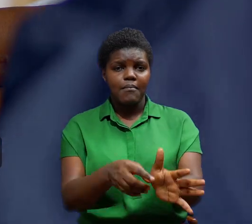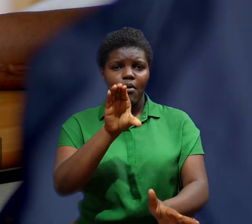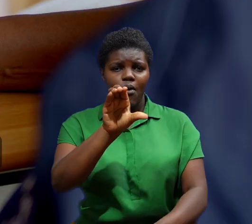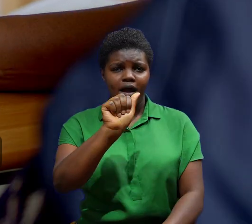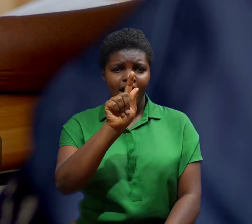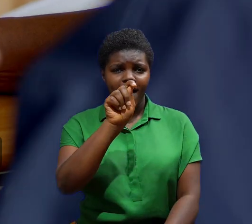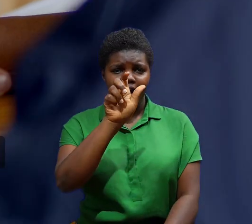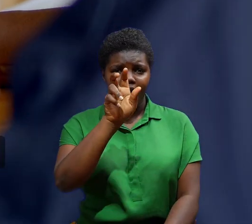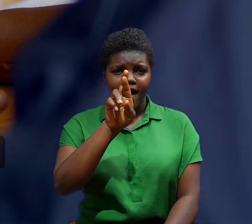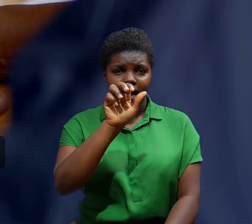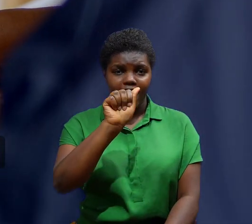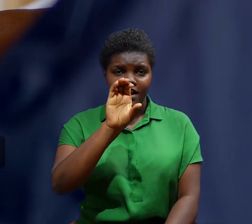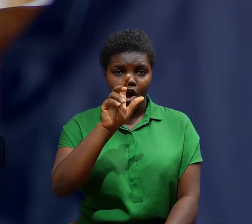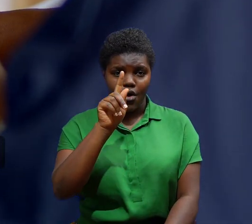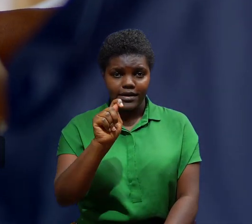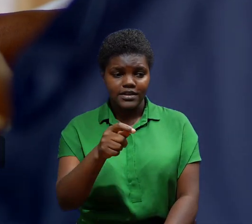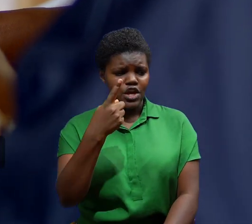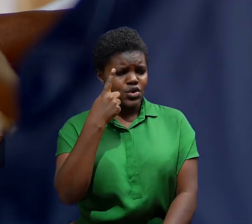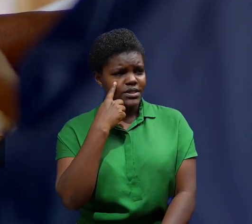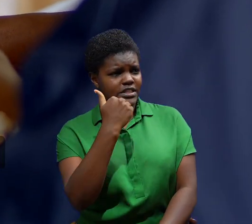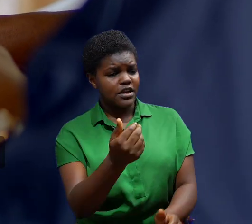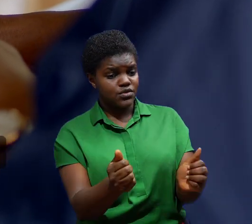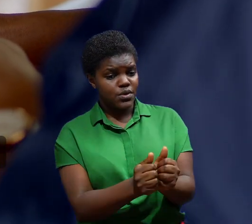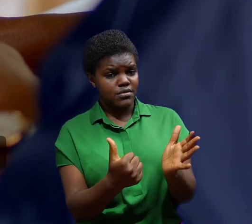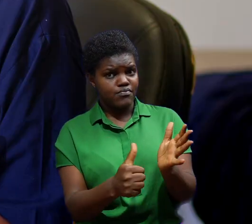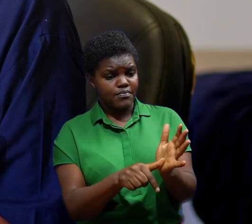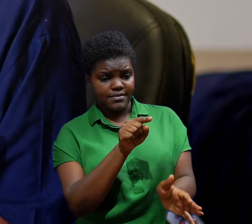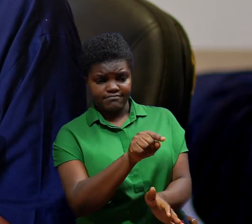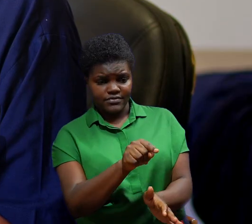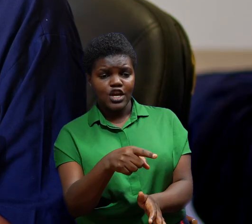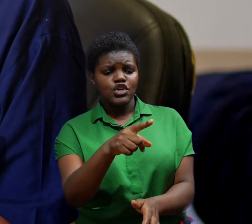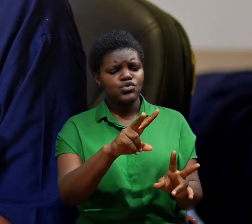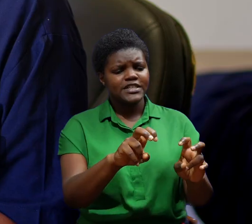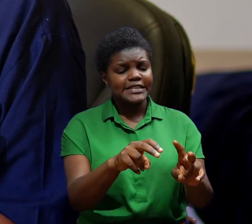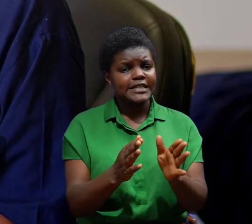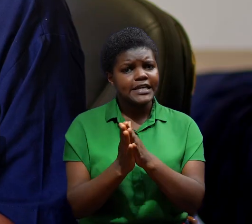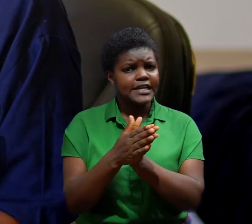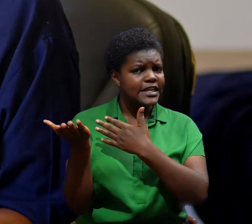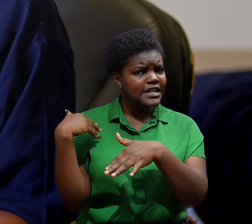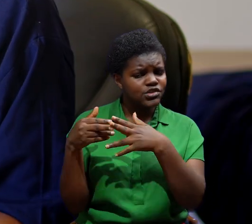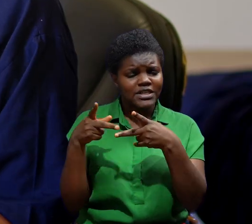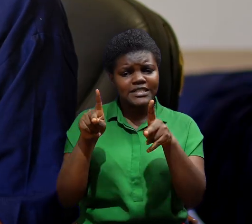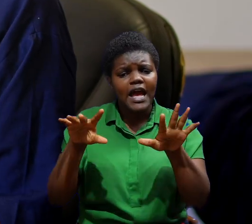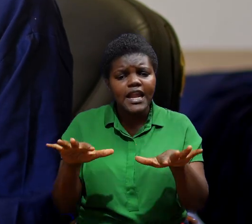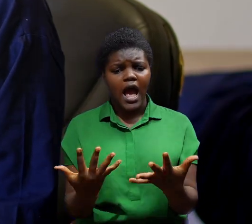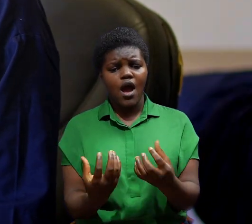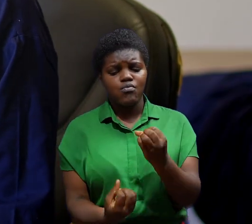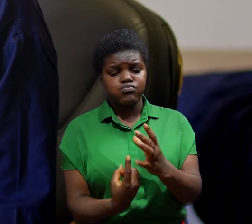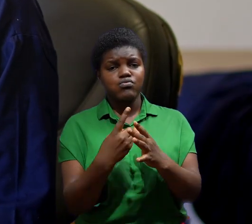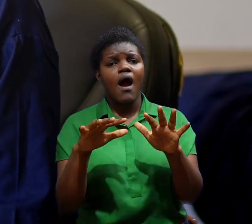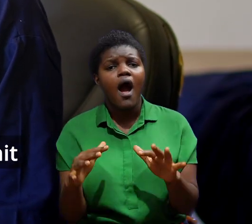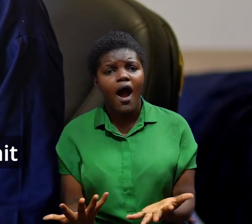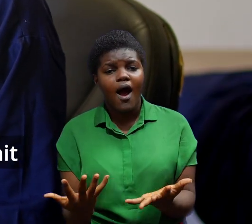child, let's give an example of a cataract. Yeah? We identify the child with a cataract. We take what we call history of